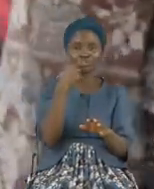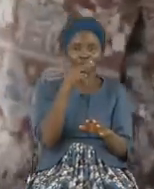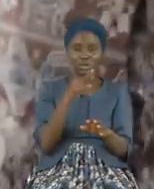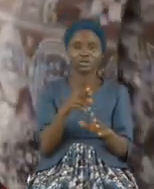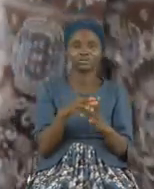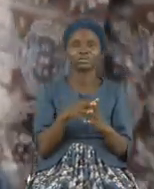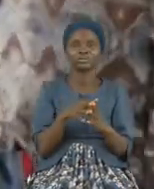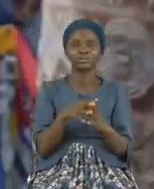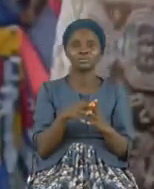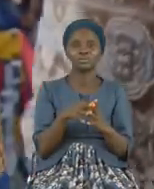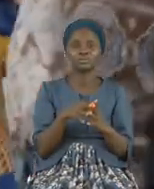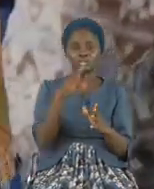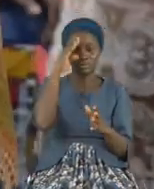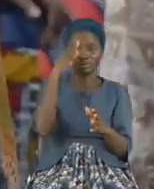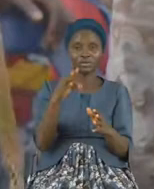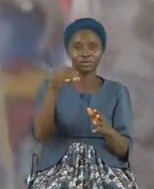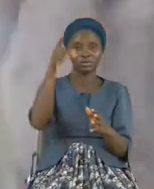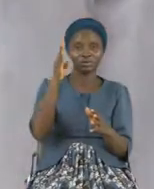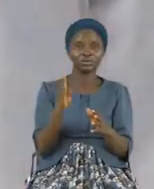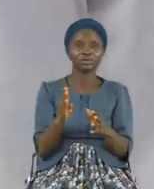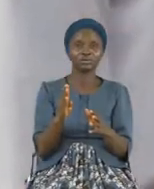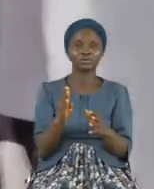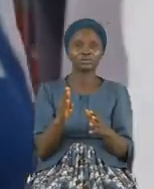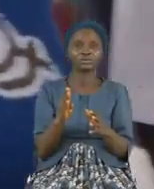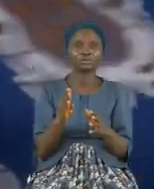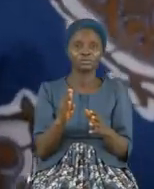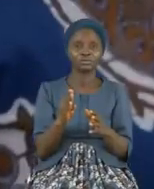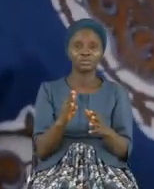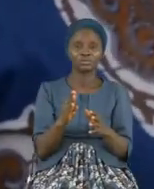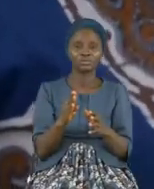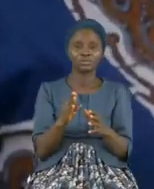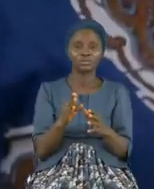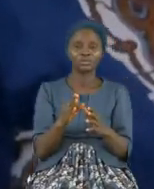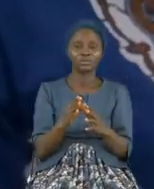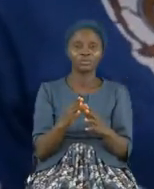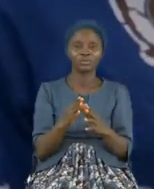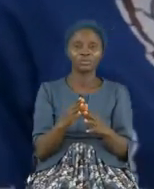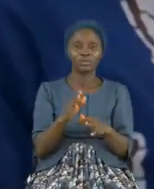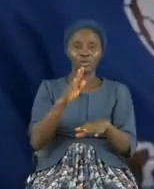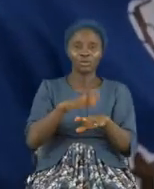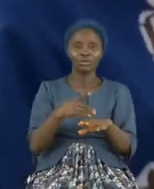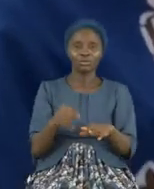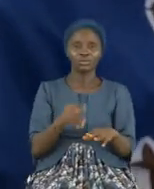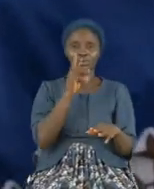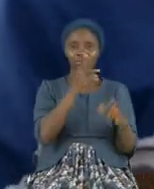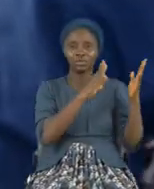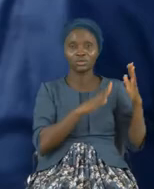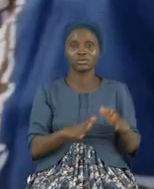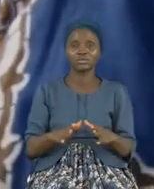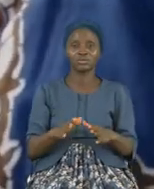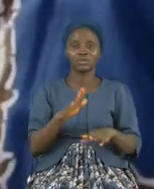Be a man of God on the sea, on land, in the